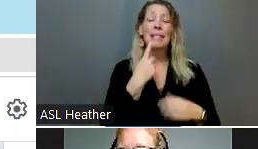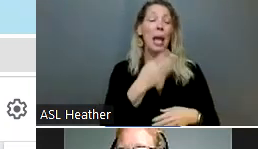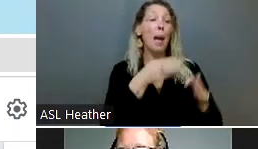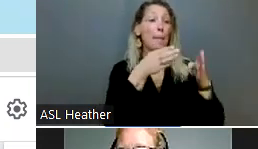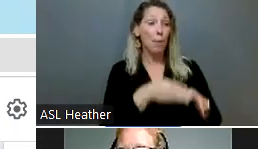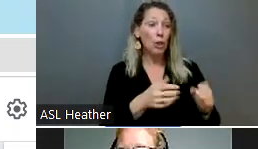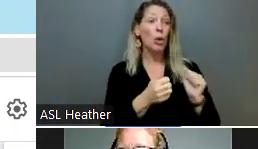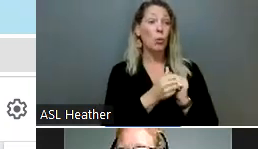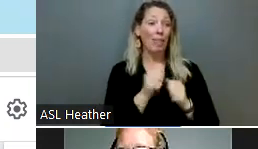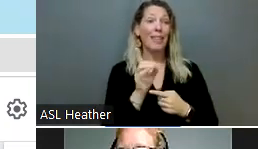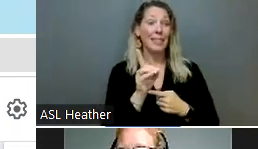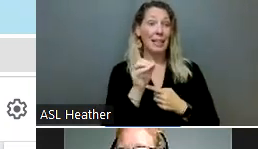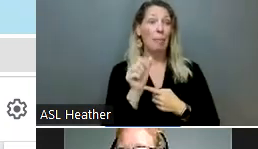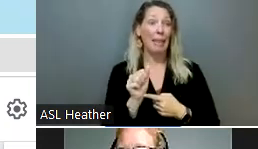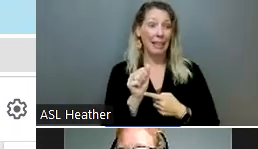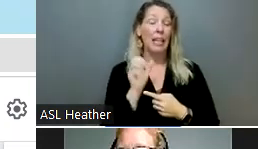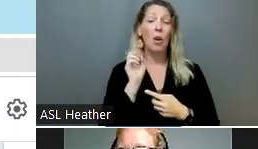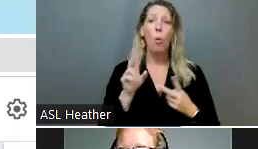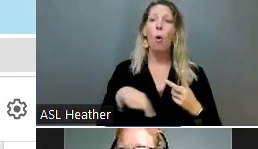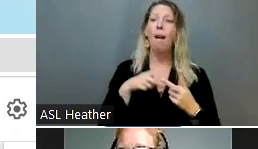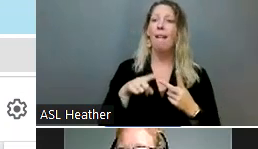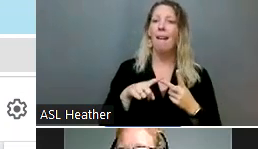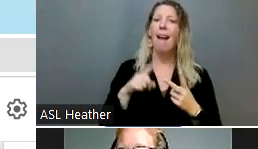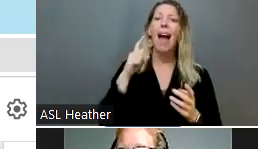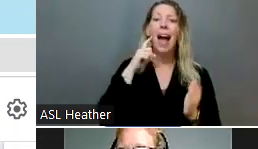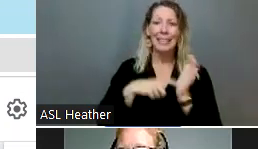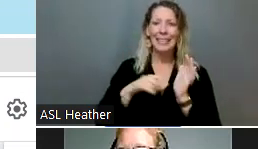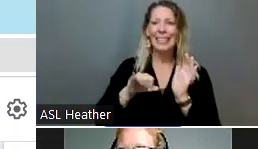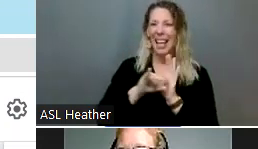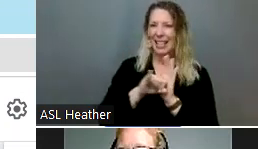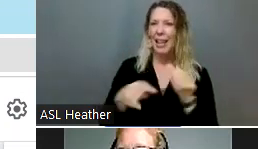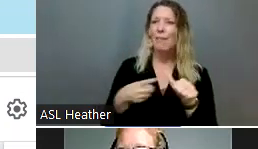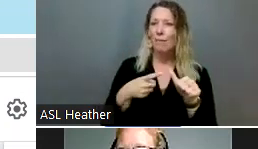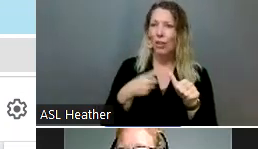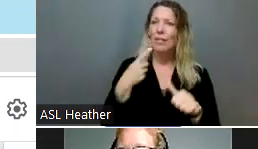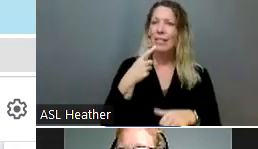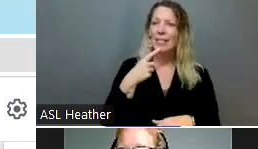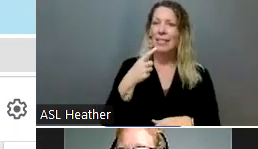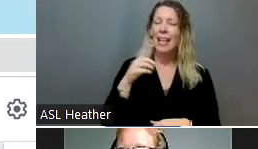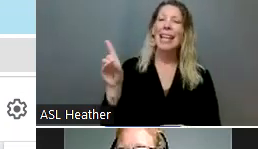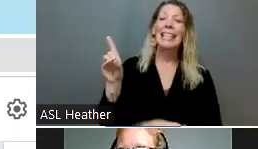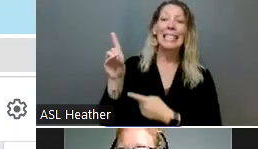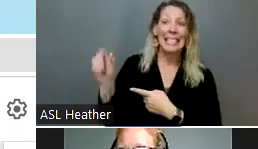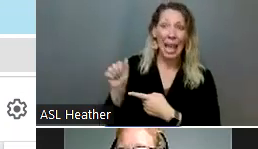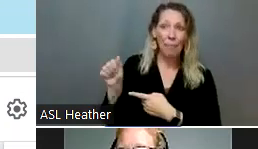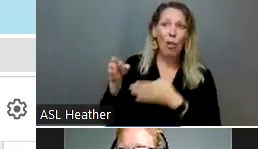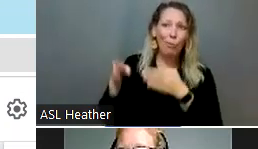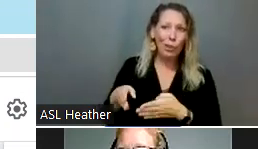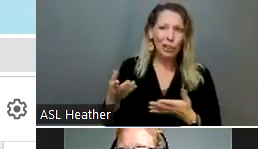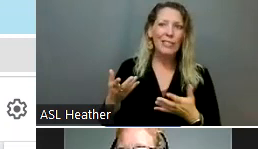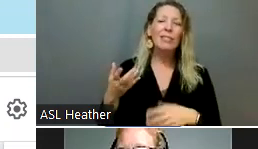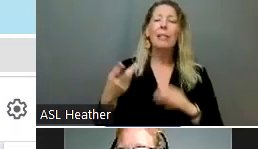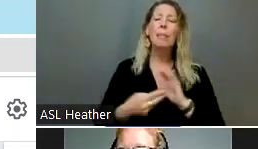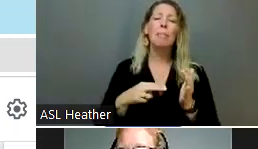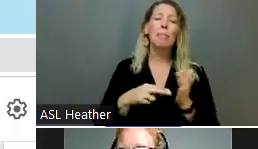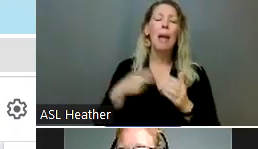a disability, right? The other is identity-first language, which would be saying something like disabled person. We talk about maybe the